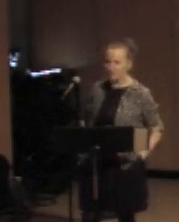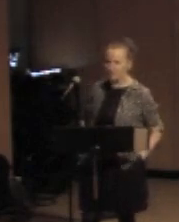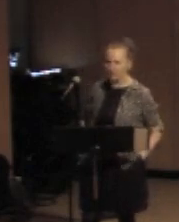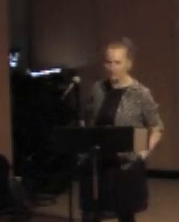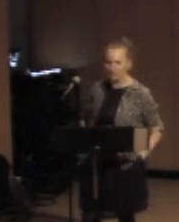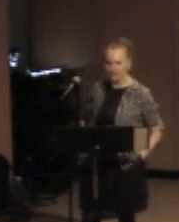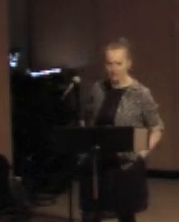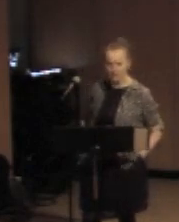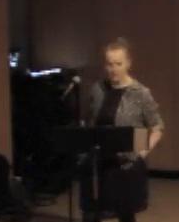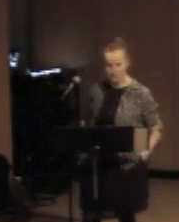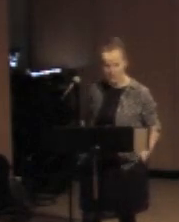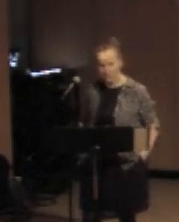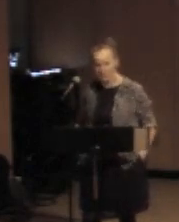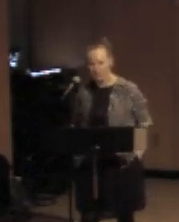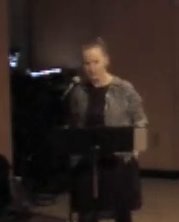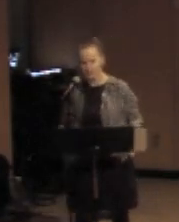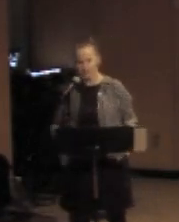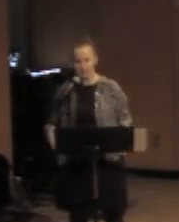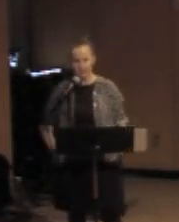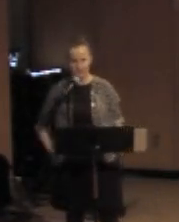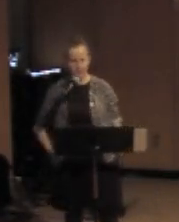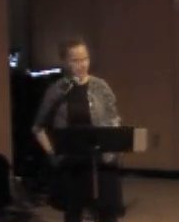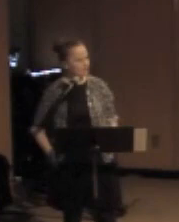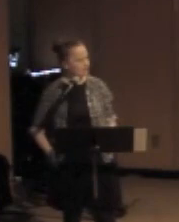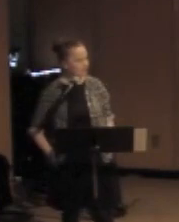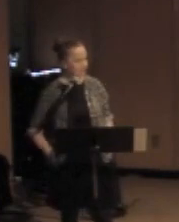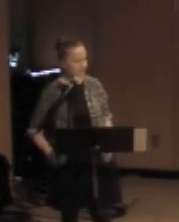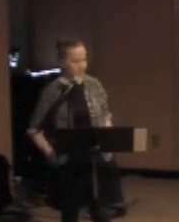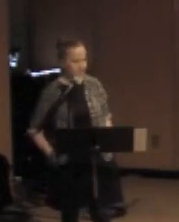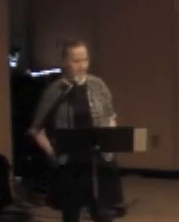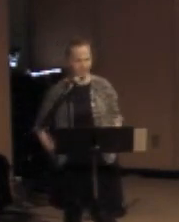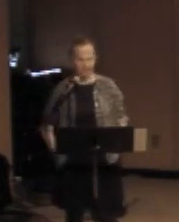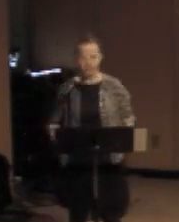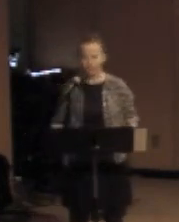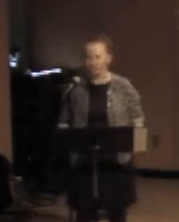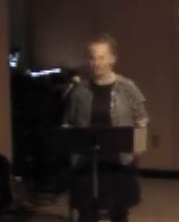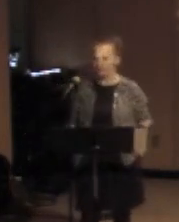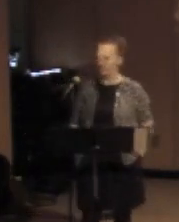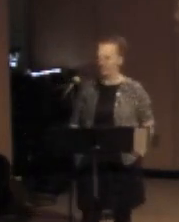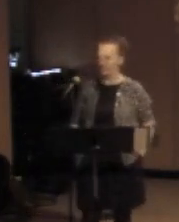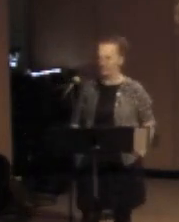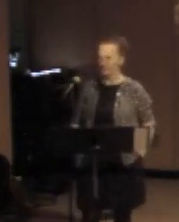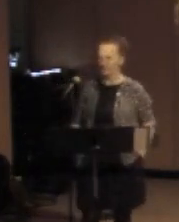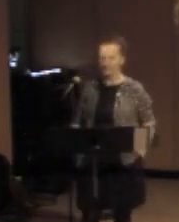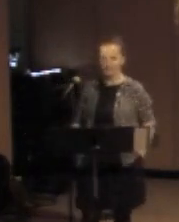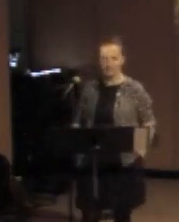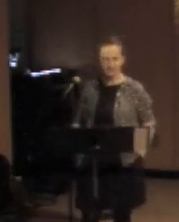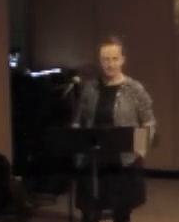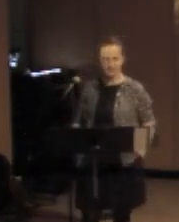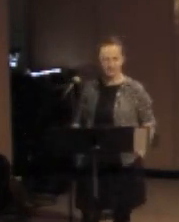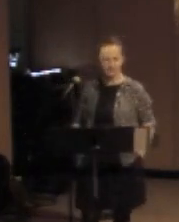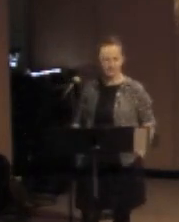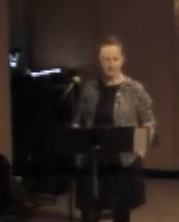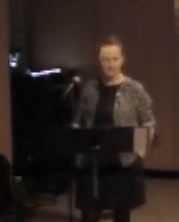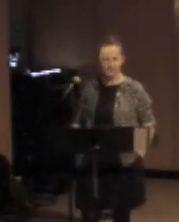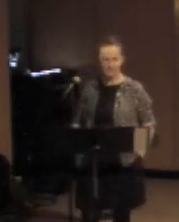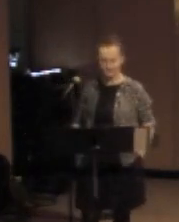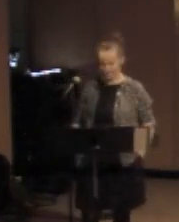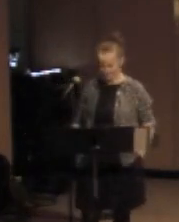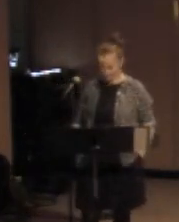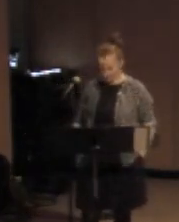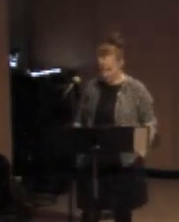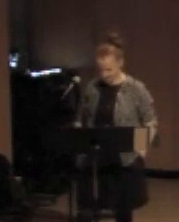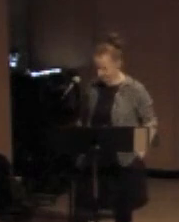to take out a few more chairs no we're good we're good we're good yeah